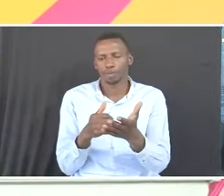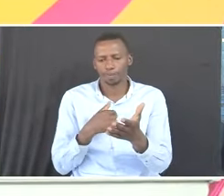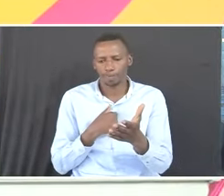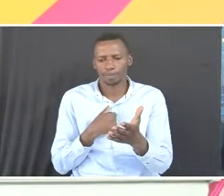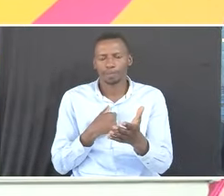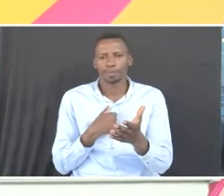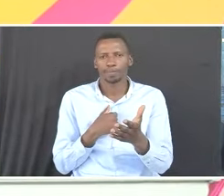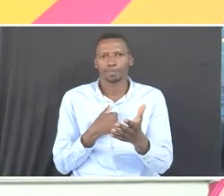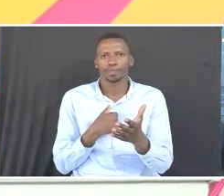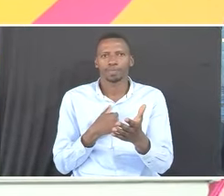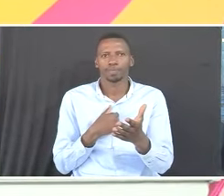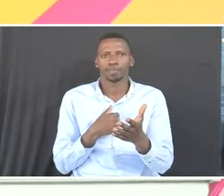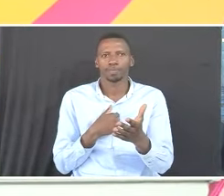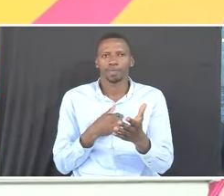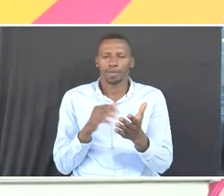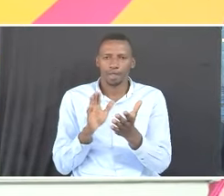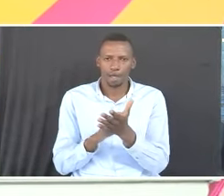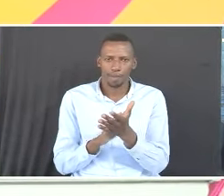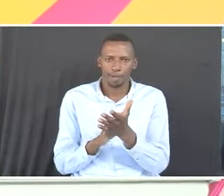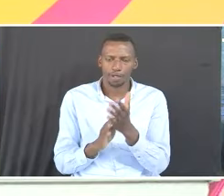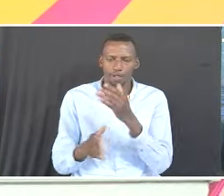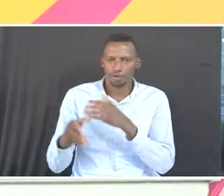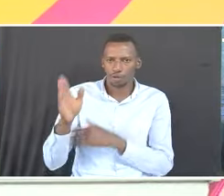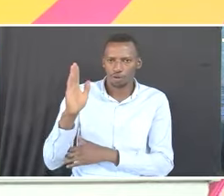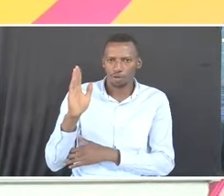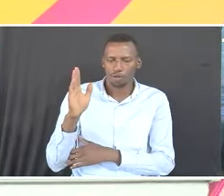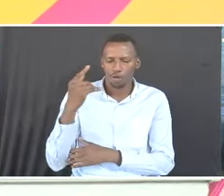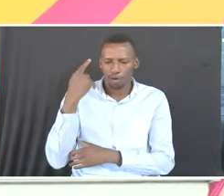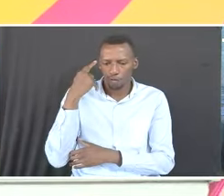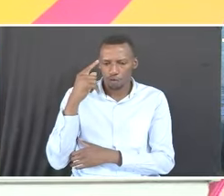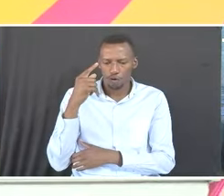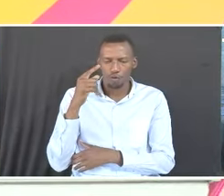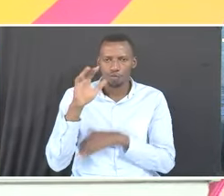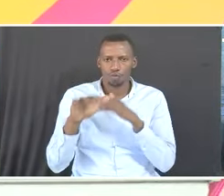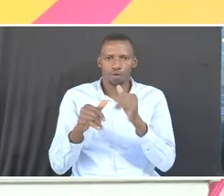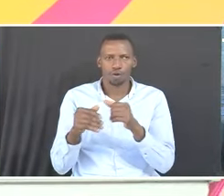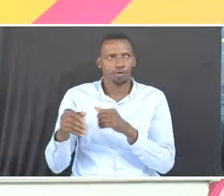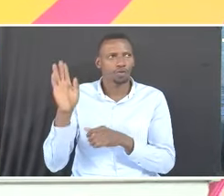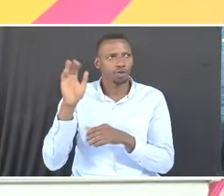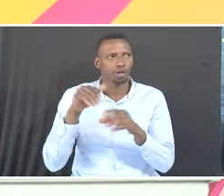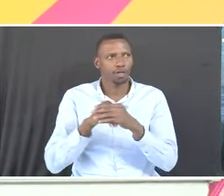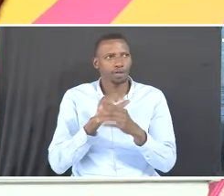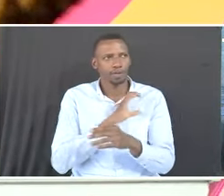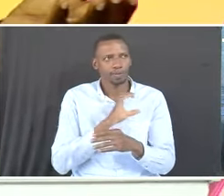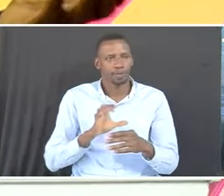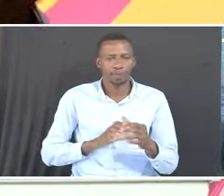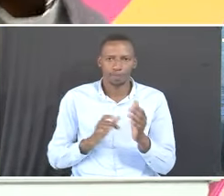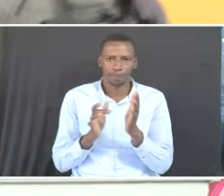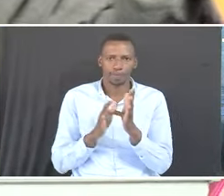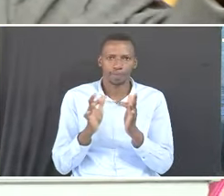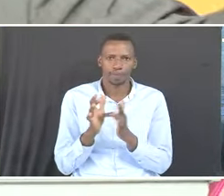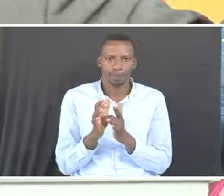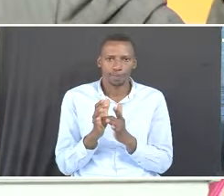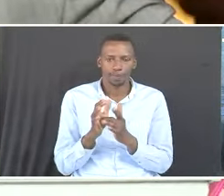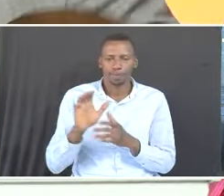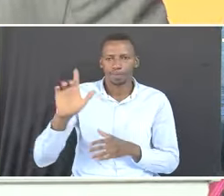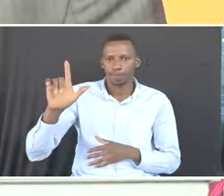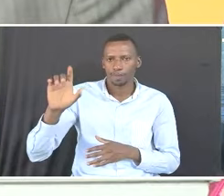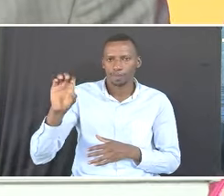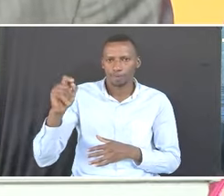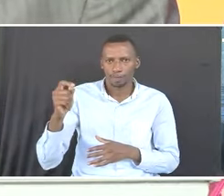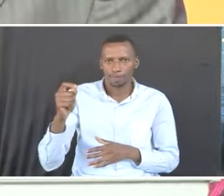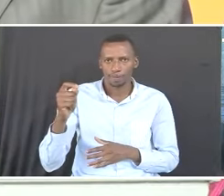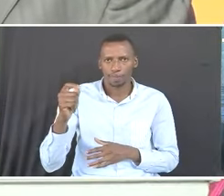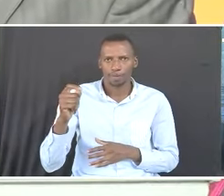press towards the goal for the prize of the upward call of God in Christ Jesus. Lot was further compellingly